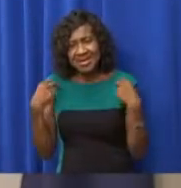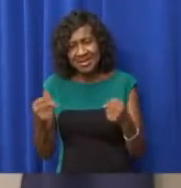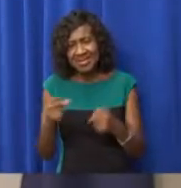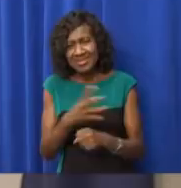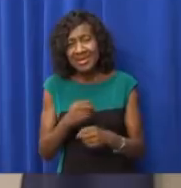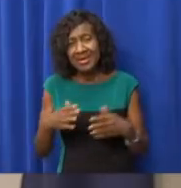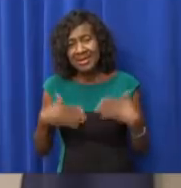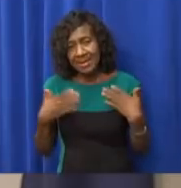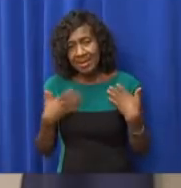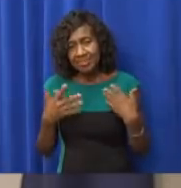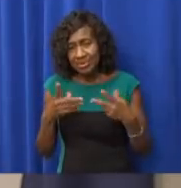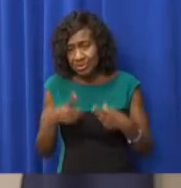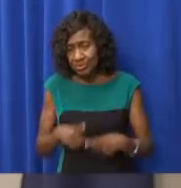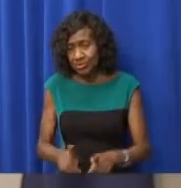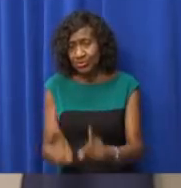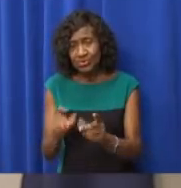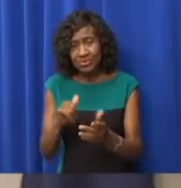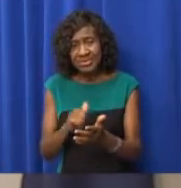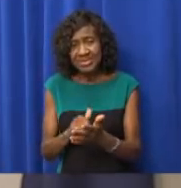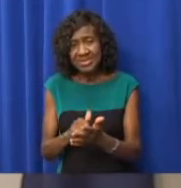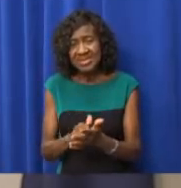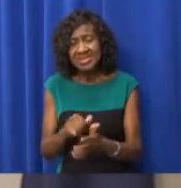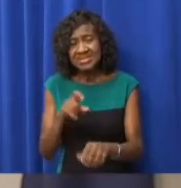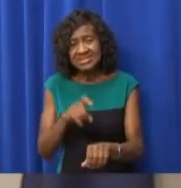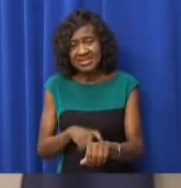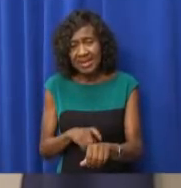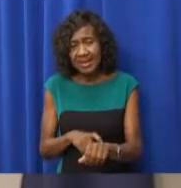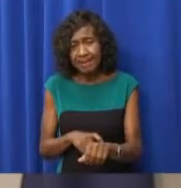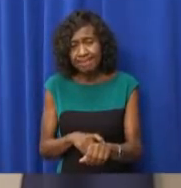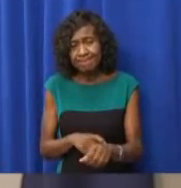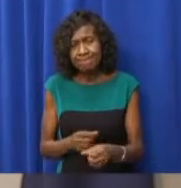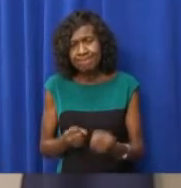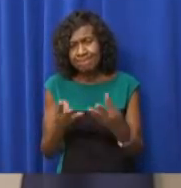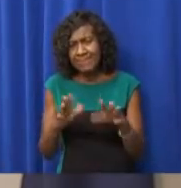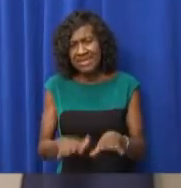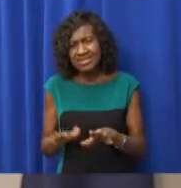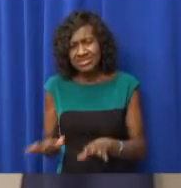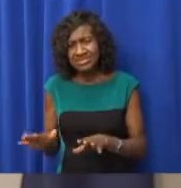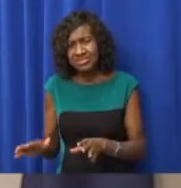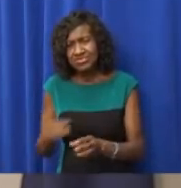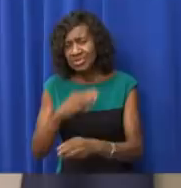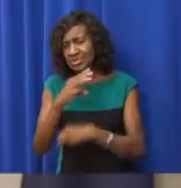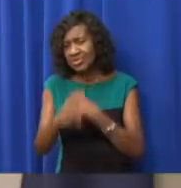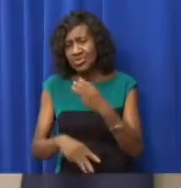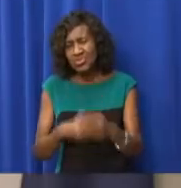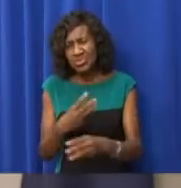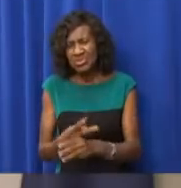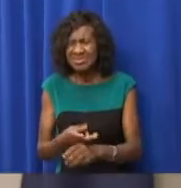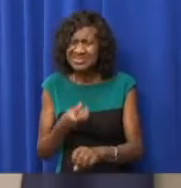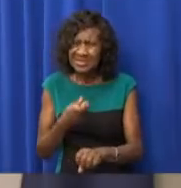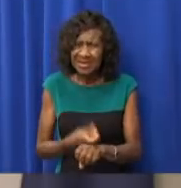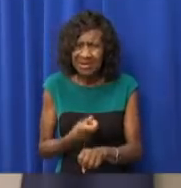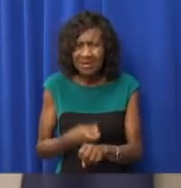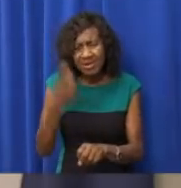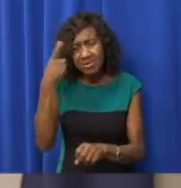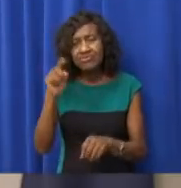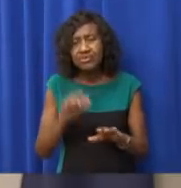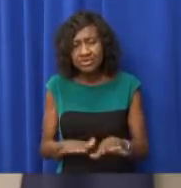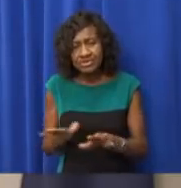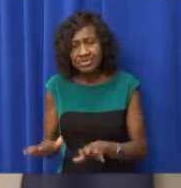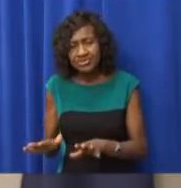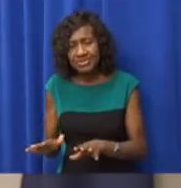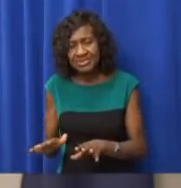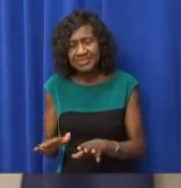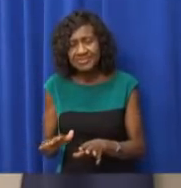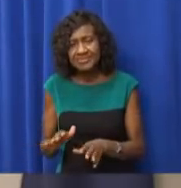times. For so many children all over the world, the pandemic has caused so many hardships. The Kids Helpline